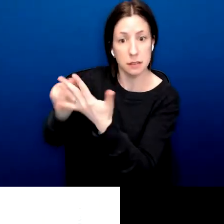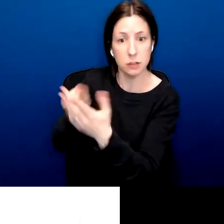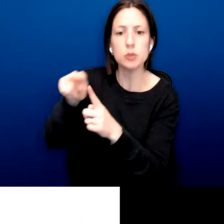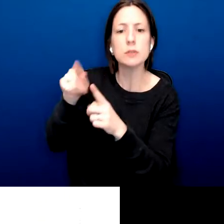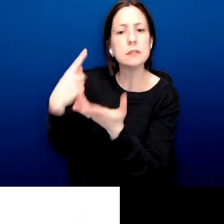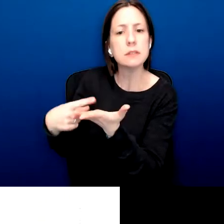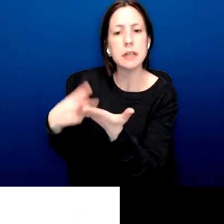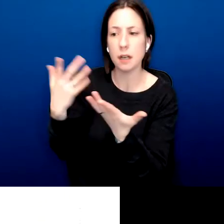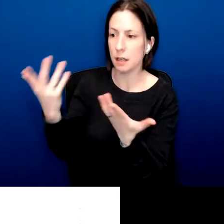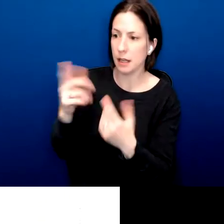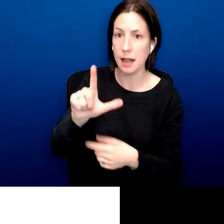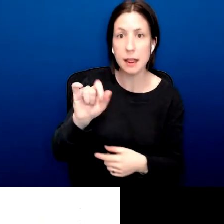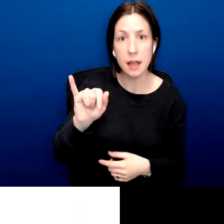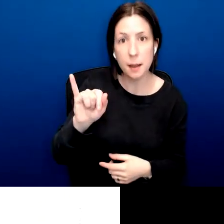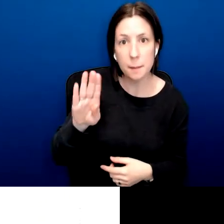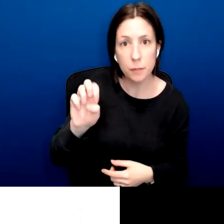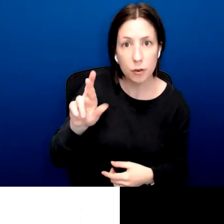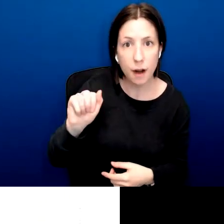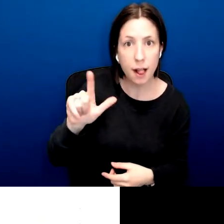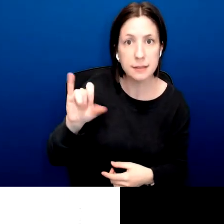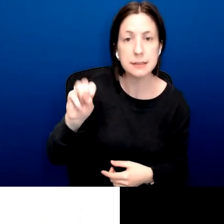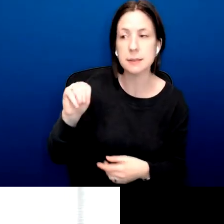about liberalism, talking about